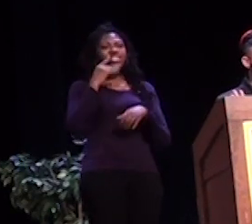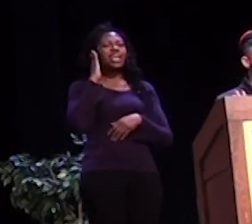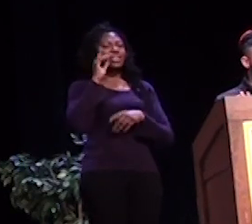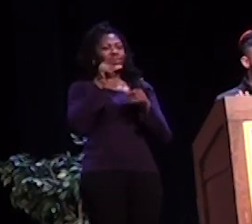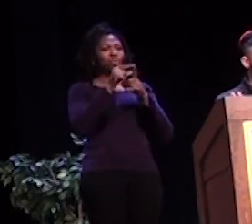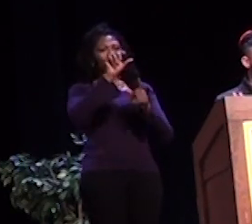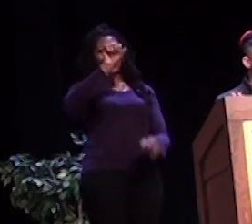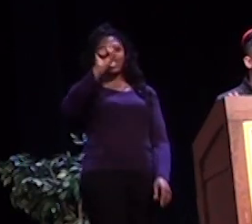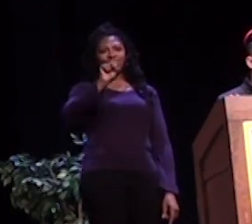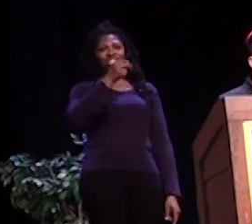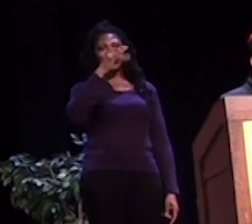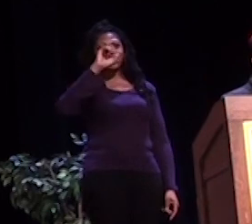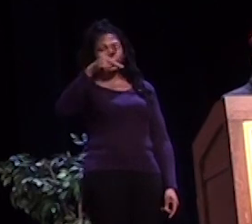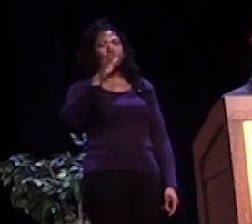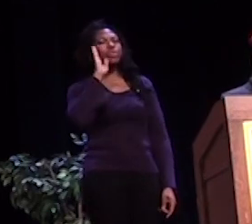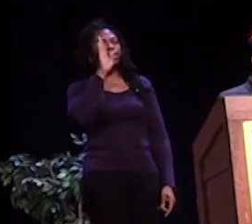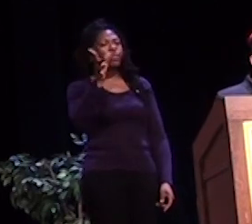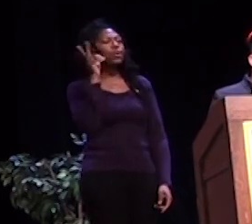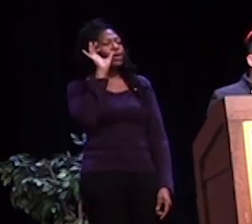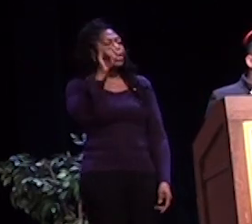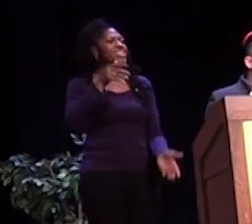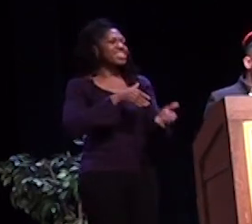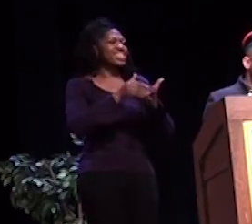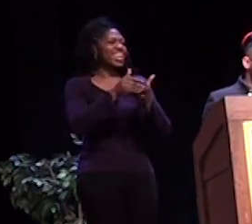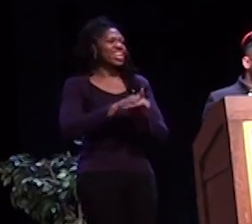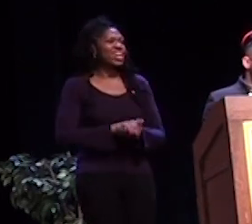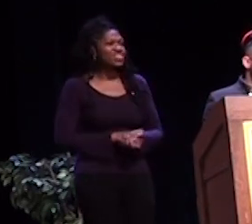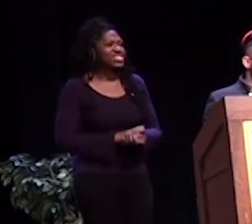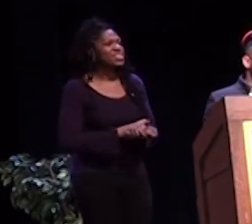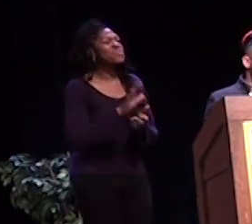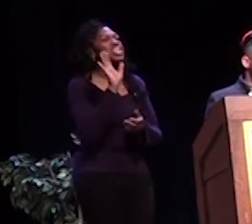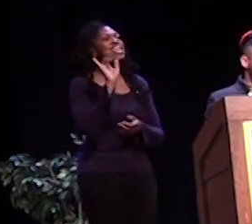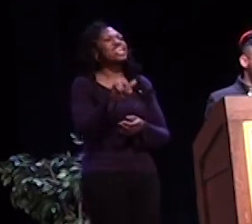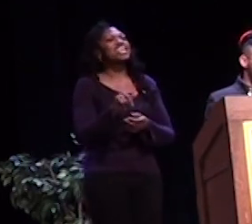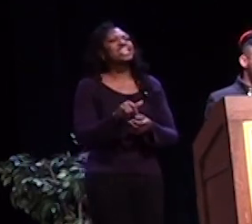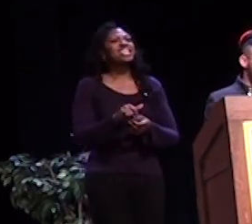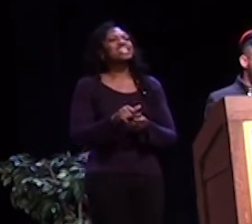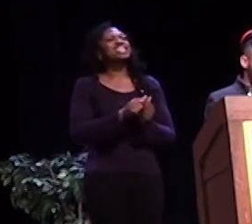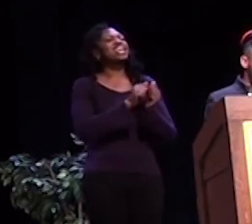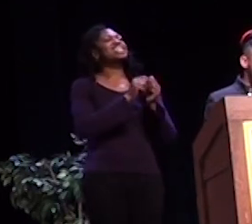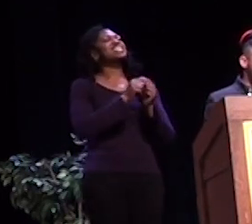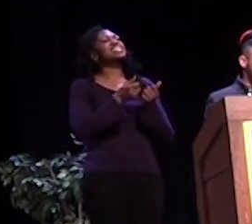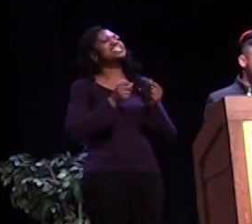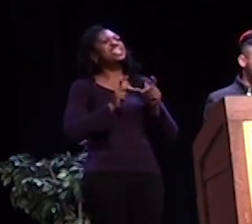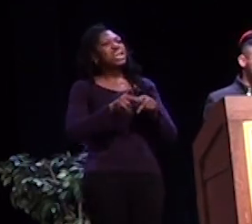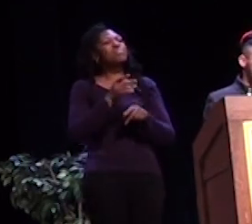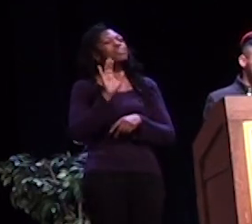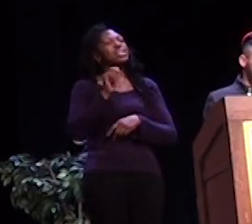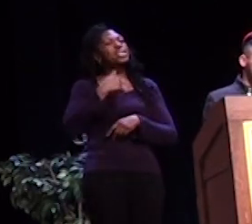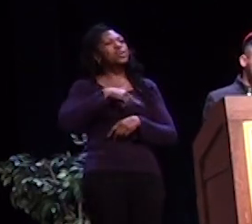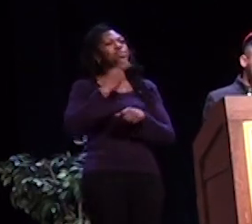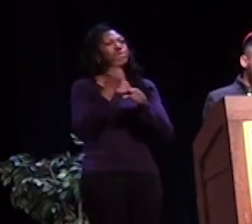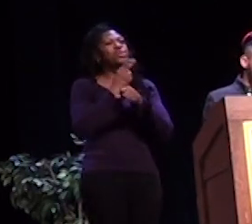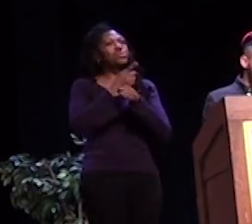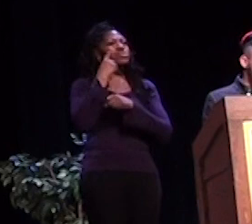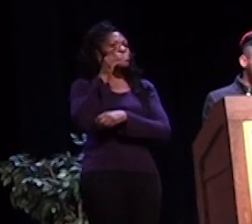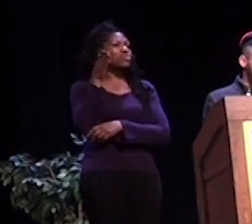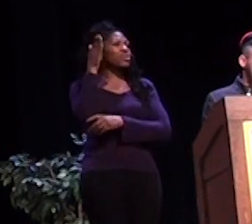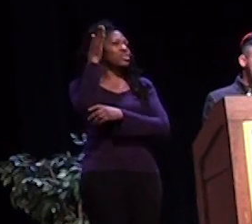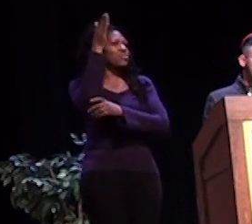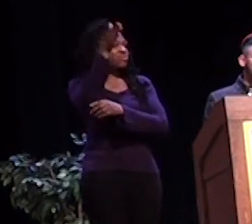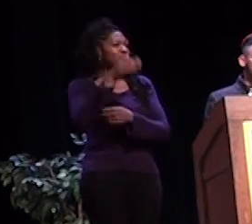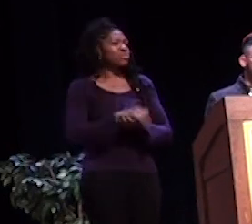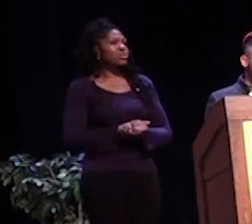hearing something else quite a while when I first got started. A collective effort that serves as a roadmap for the future of housing in our city. We